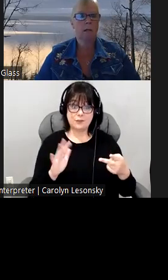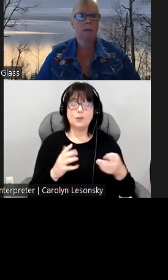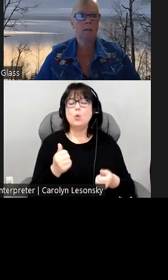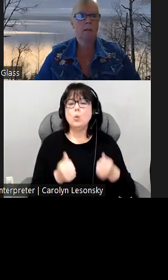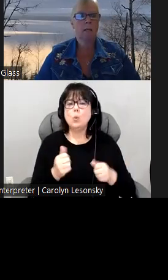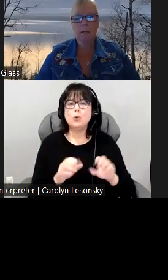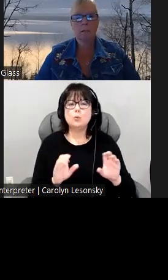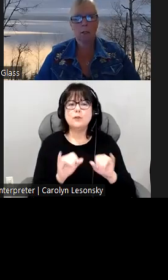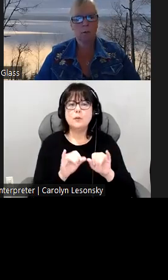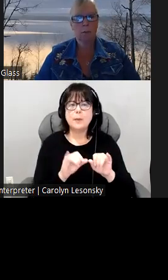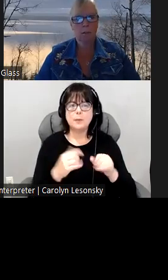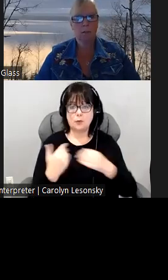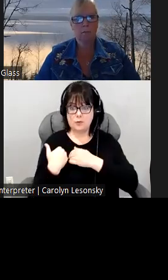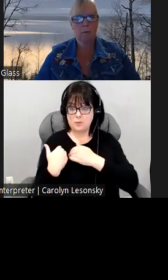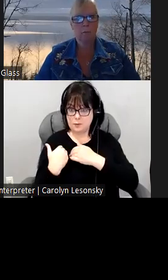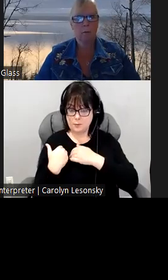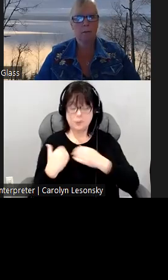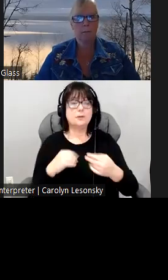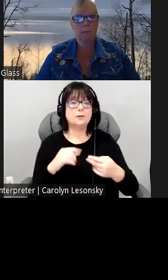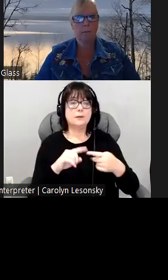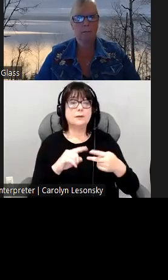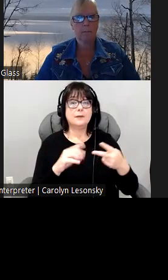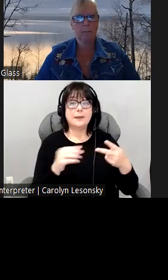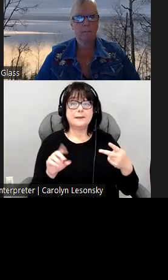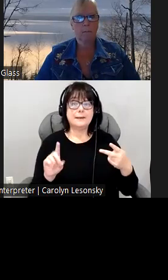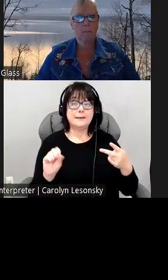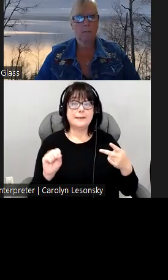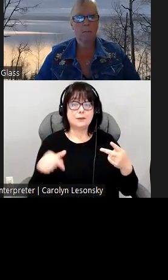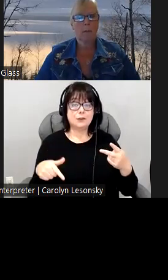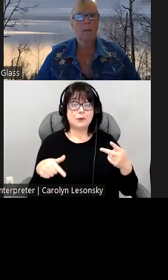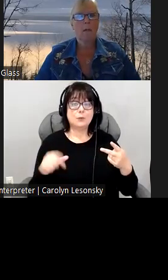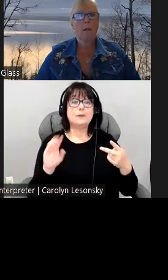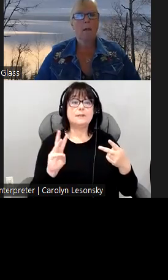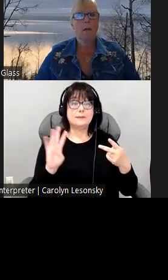a look at the DSQ 64 report.